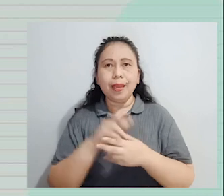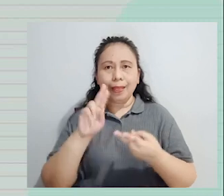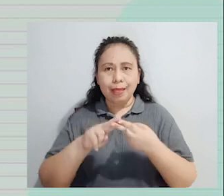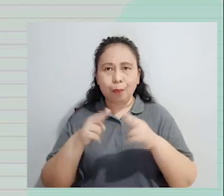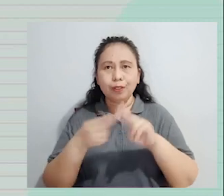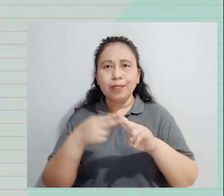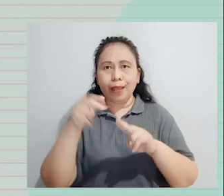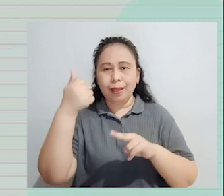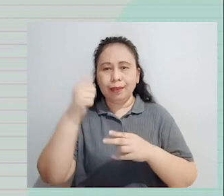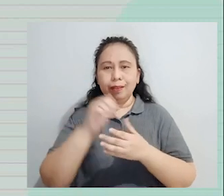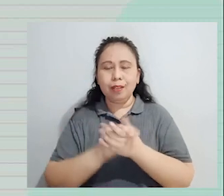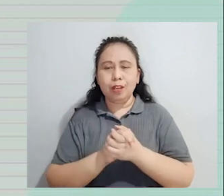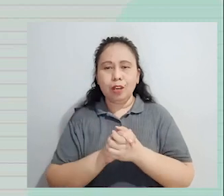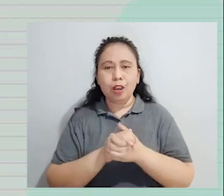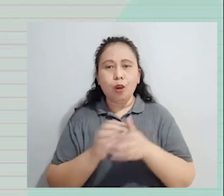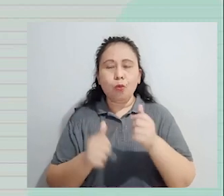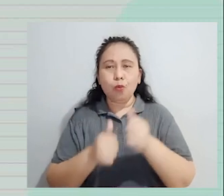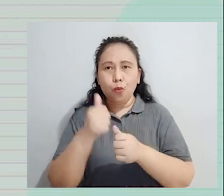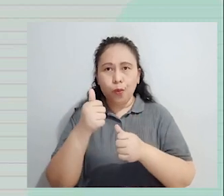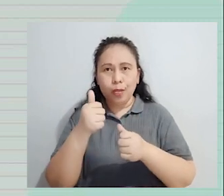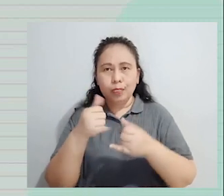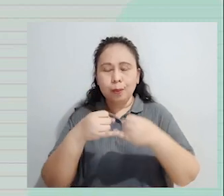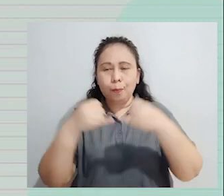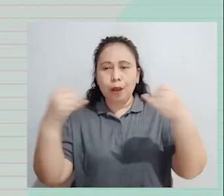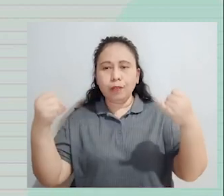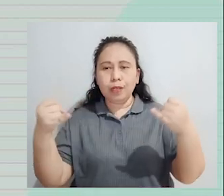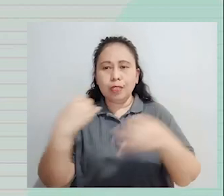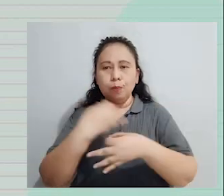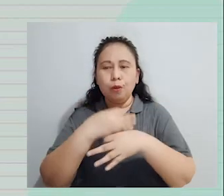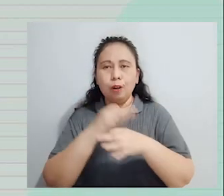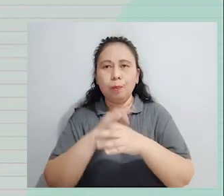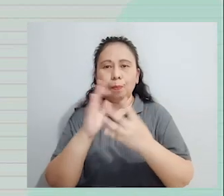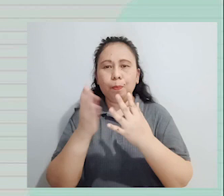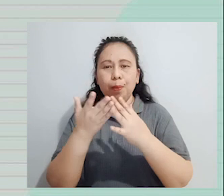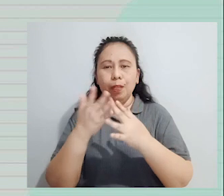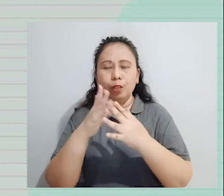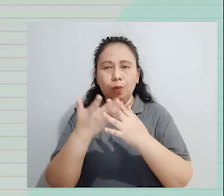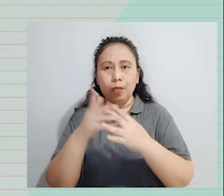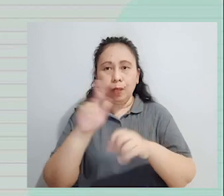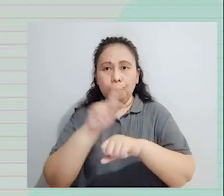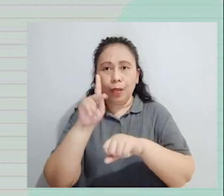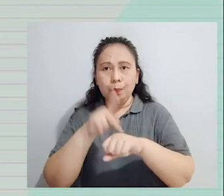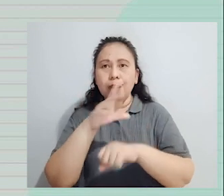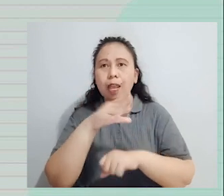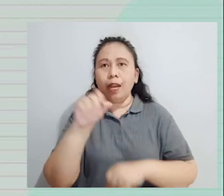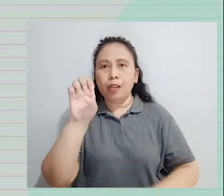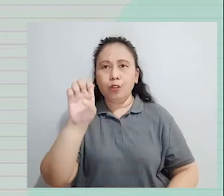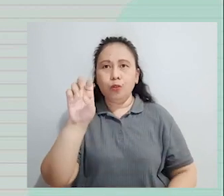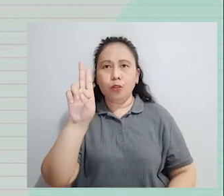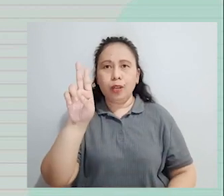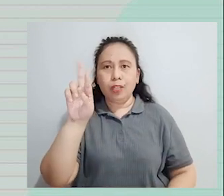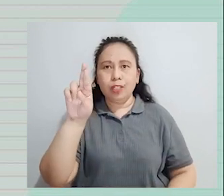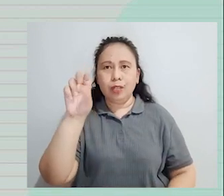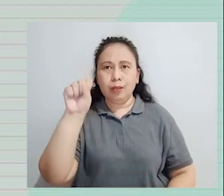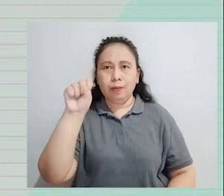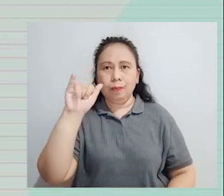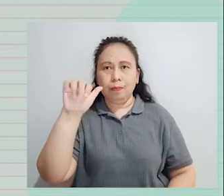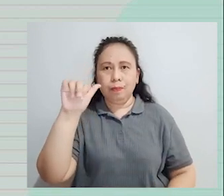Number 10. Which plate boundary is formed between the Philippine plate and the Eurasian